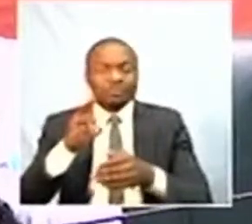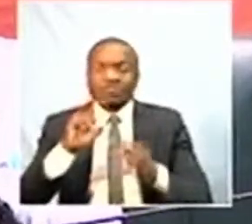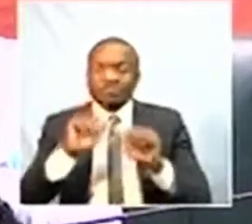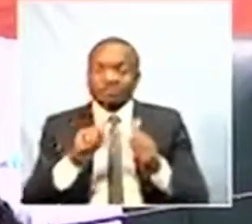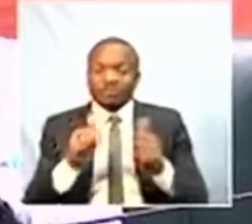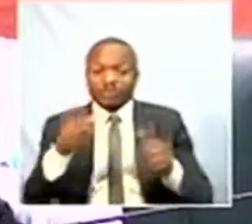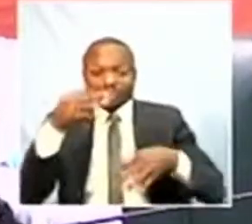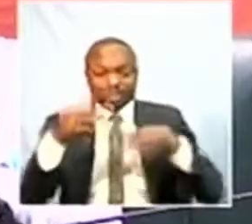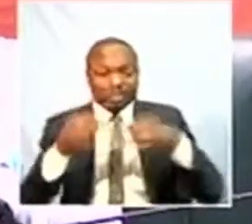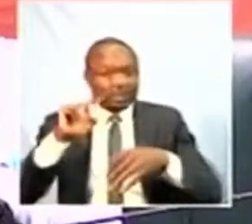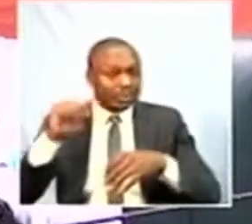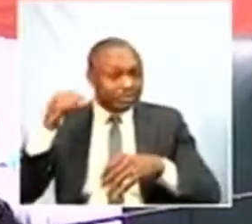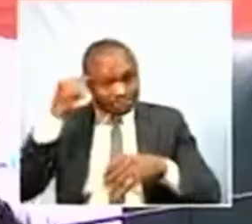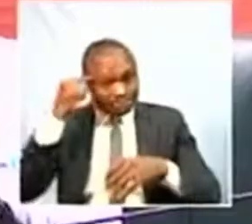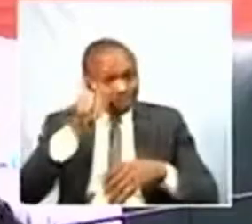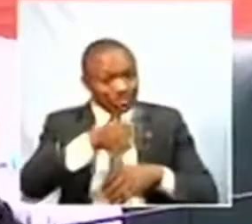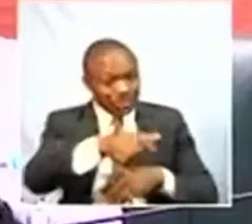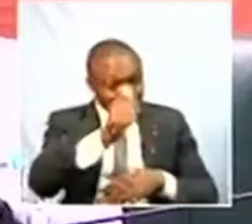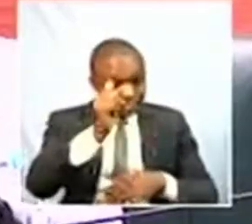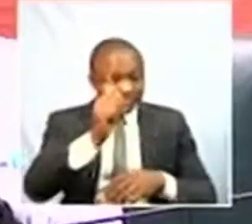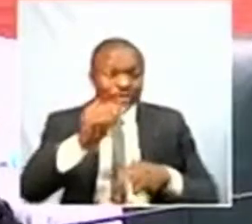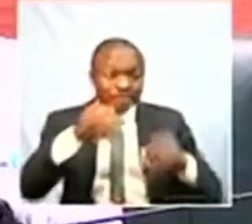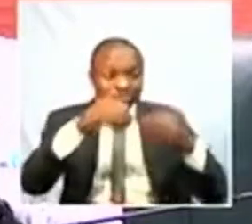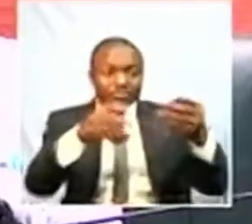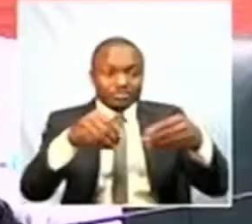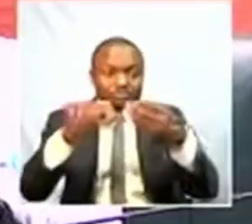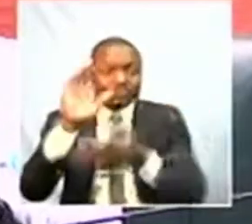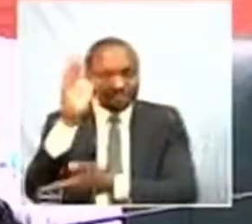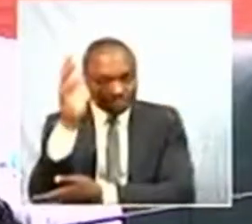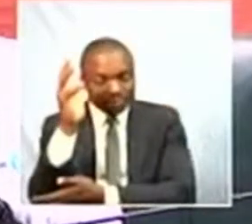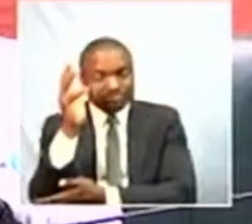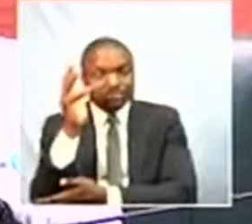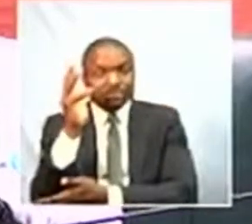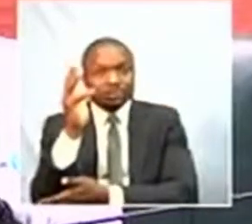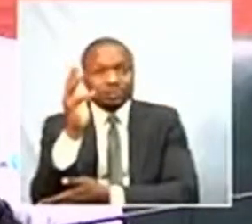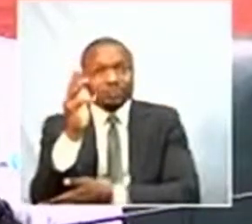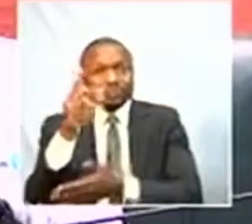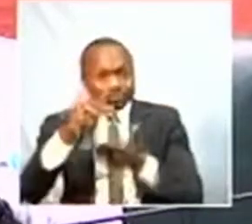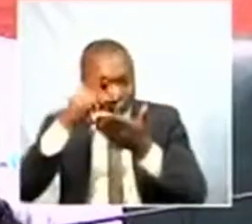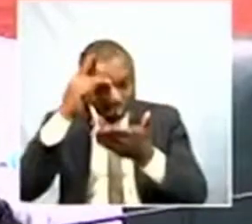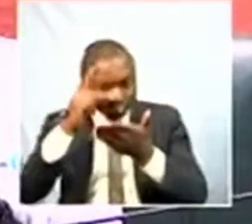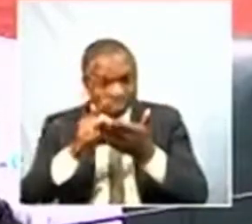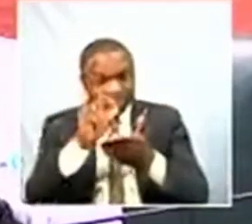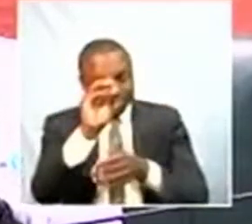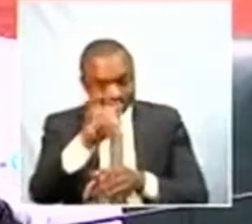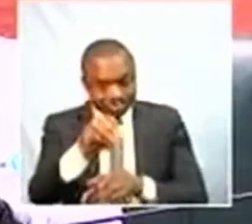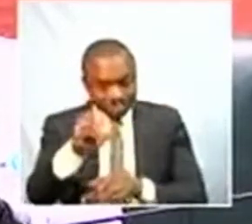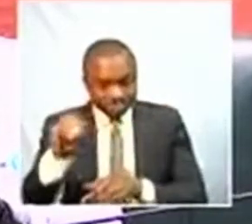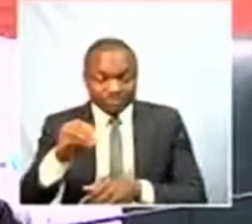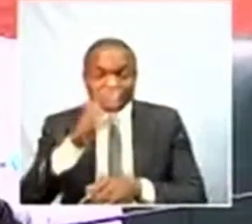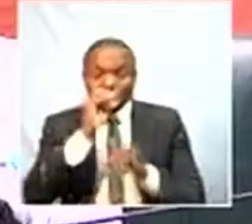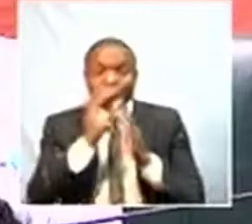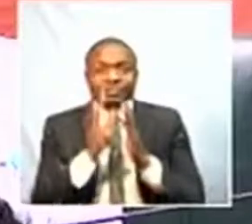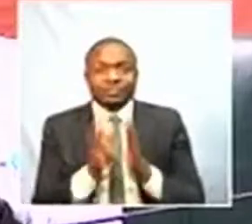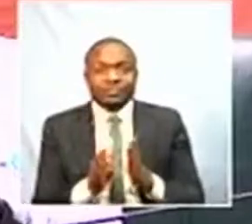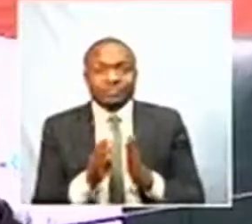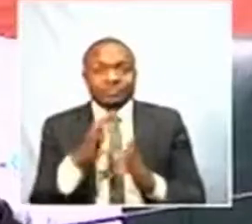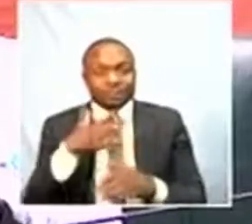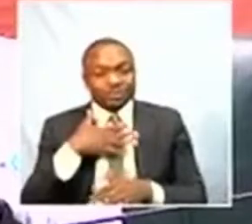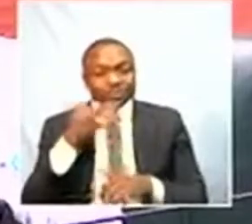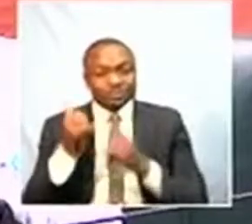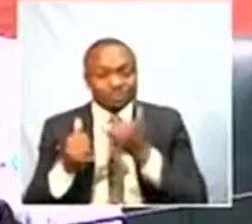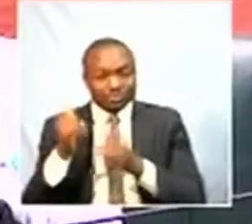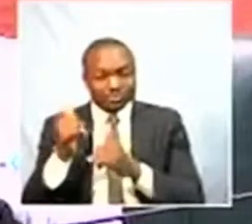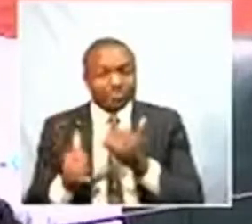effective if the government themselves distributed trees, Madam Speaker, for the pupils to plant. Madam Speaker, in my